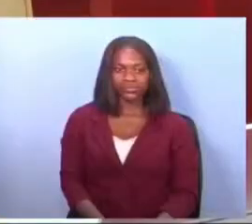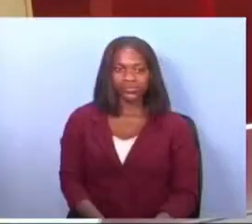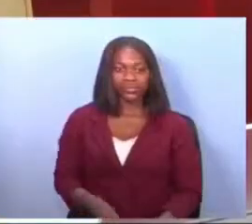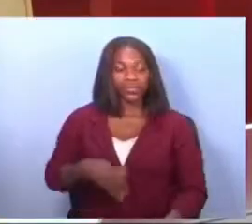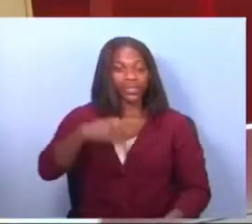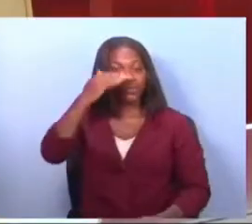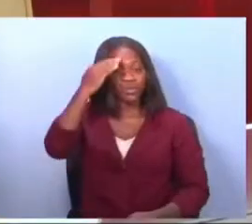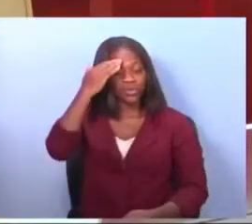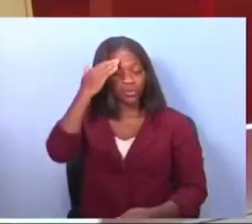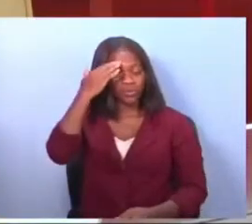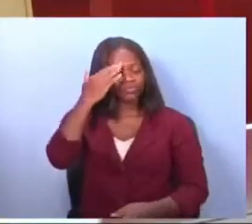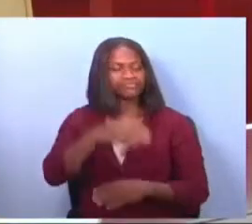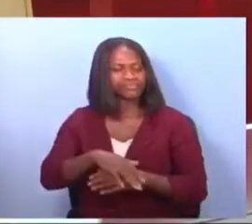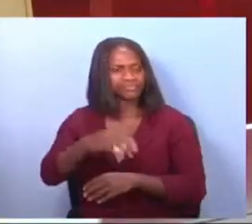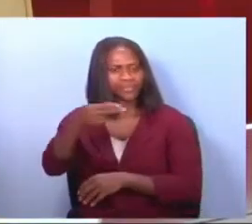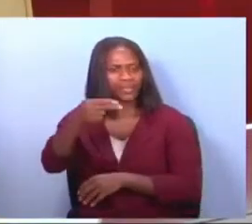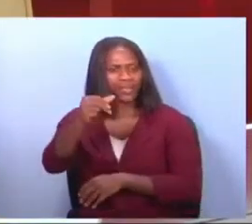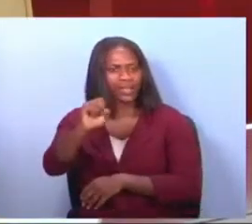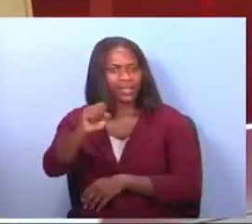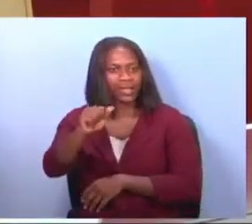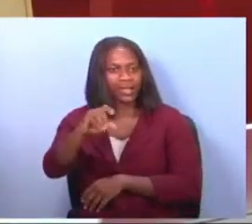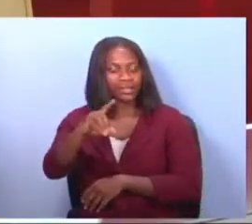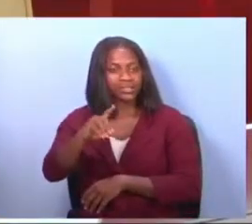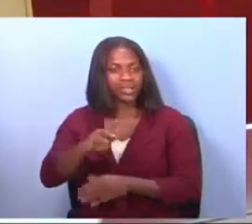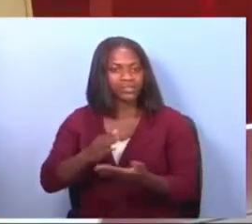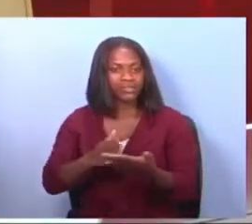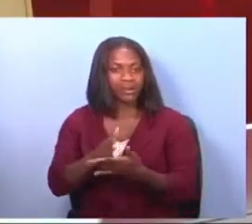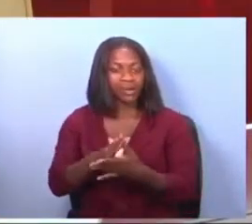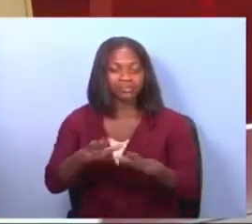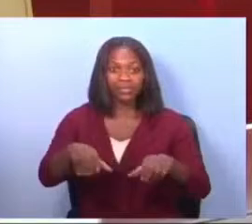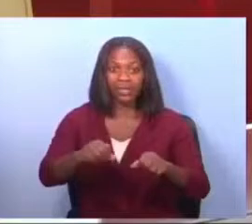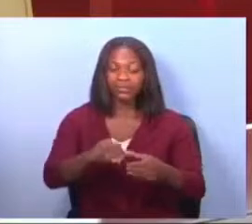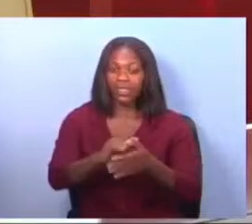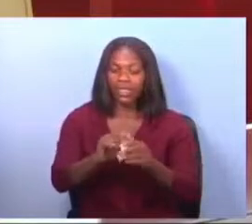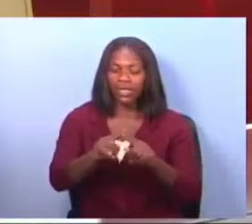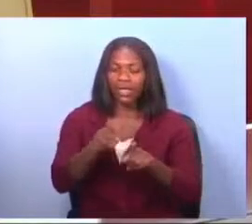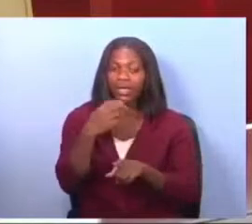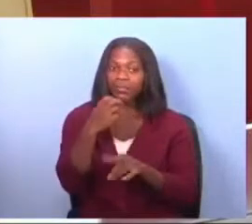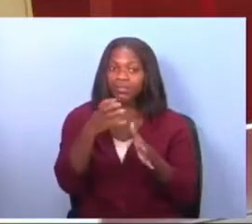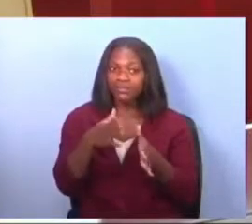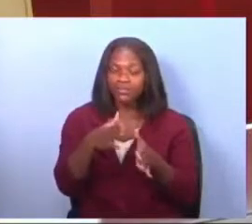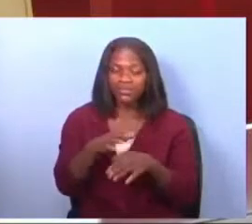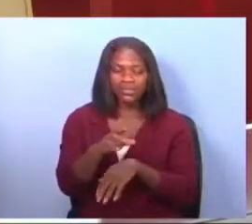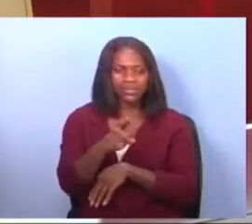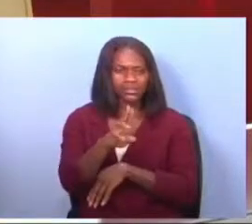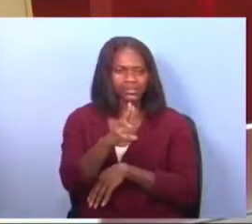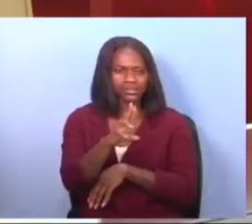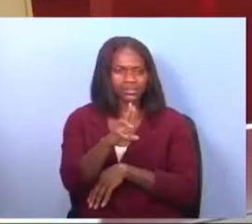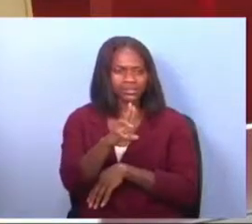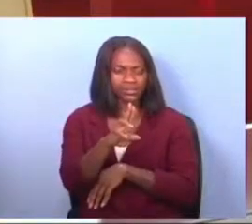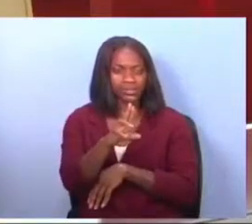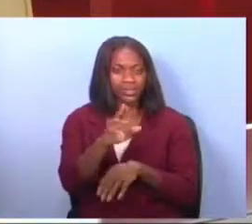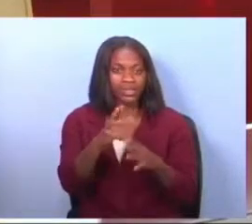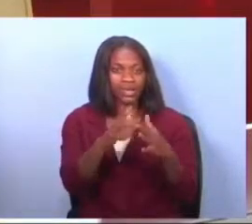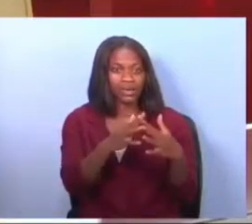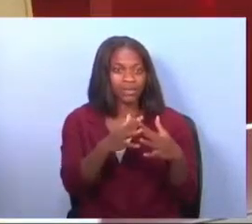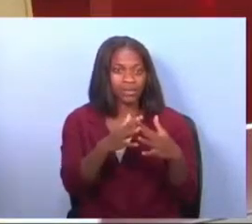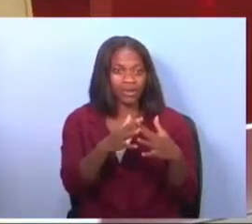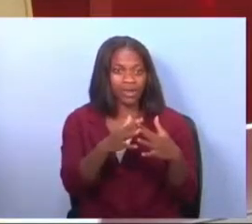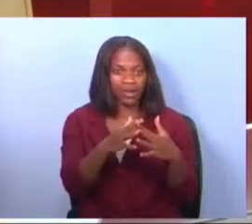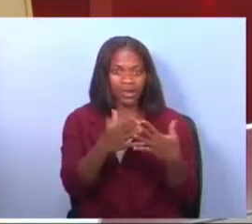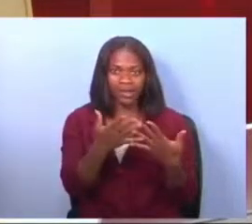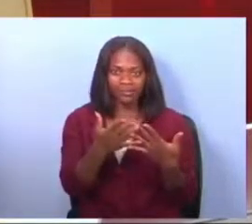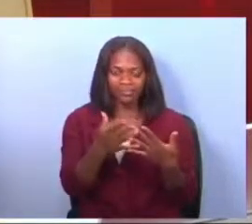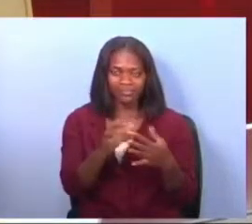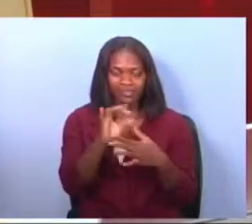Hansard rightly will capture that. But, Mr. Speaker, the United States of America cannot be treated as